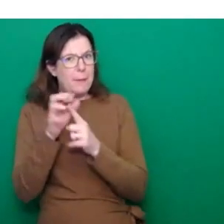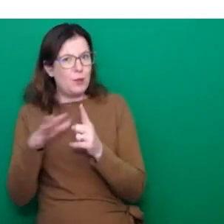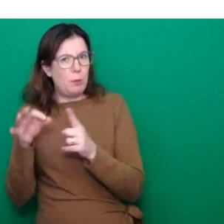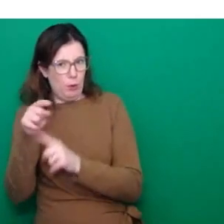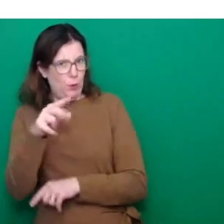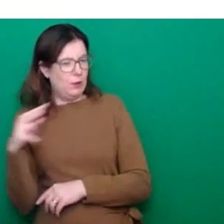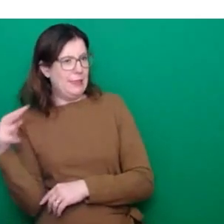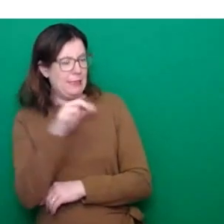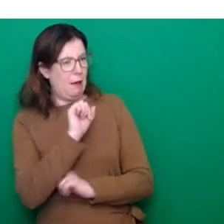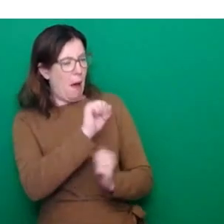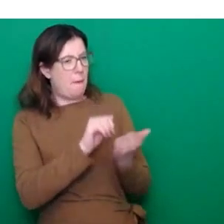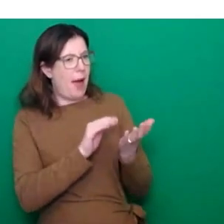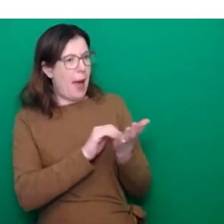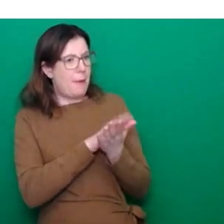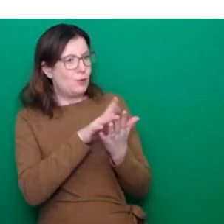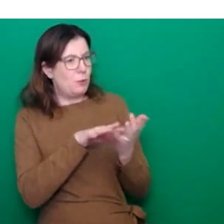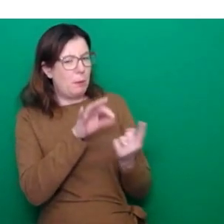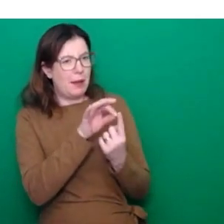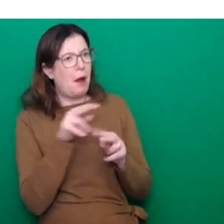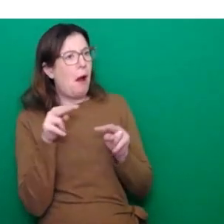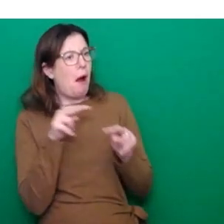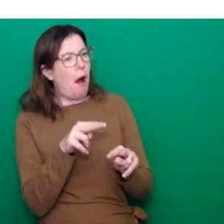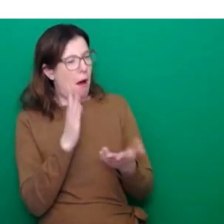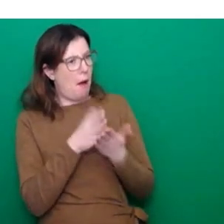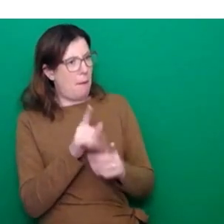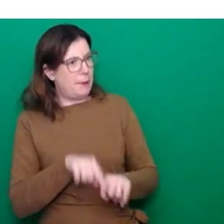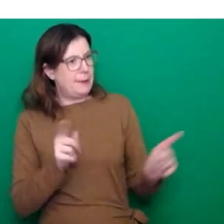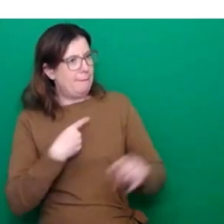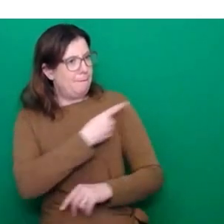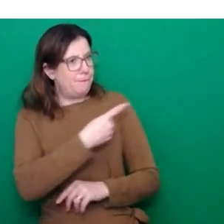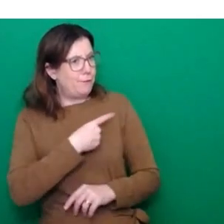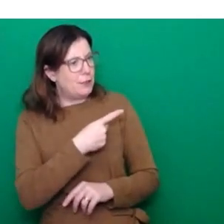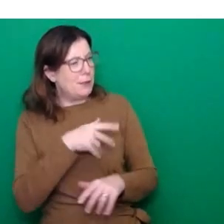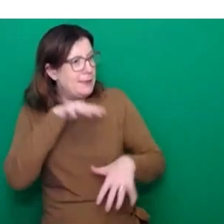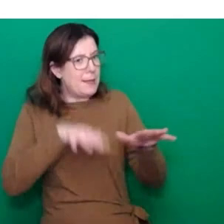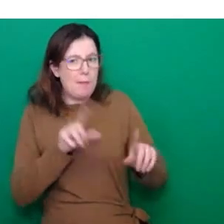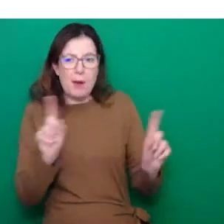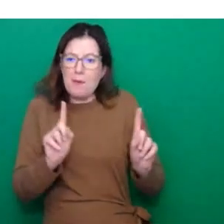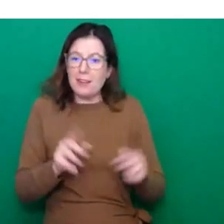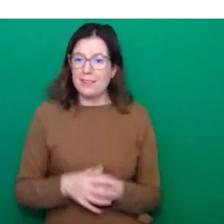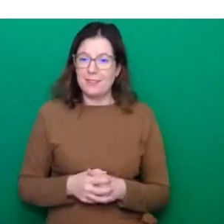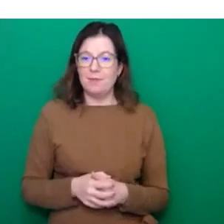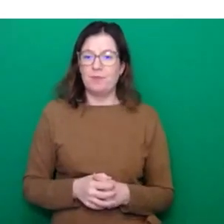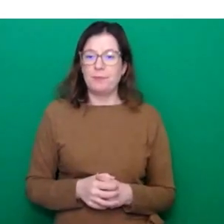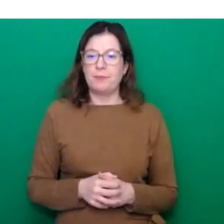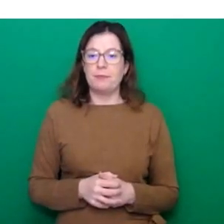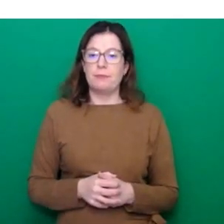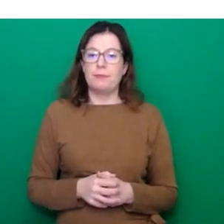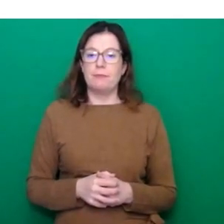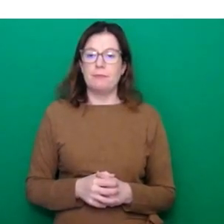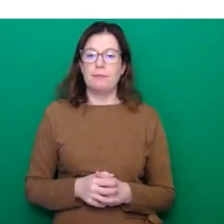think? What struck you as the kind of key differences or similarities between that role and the role that you've been doing?